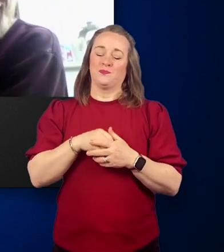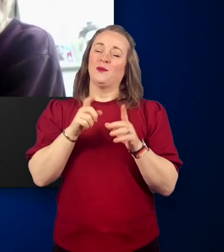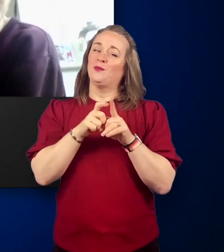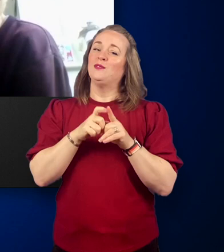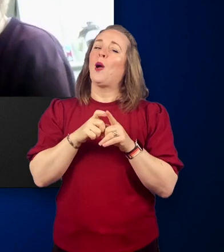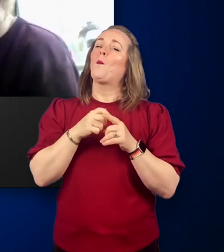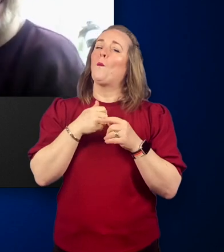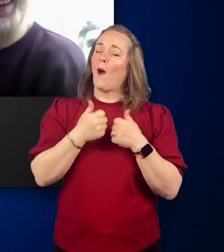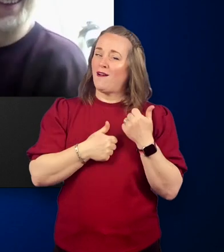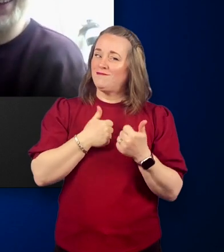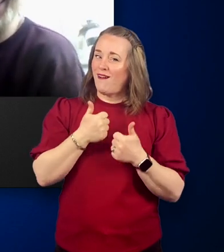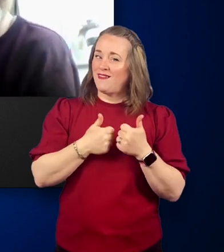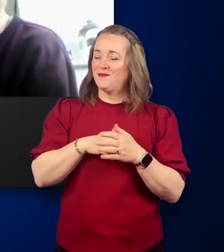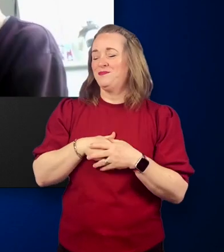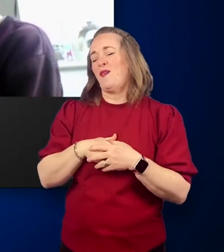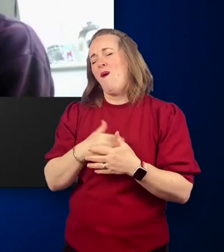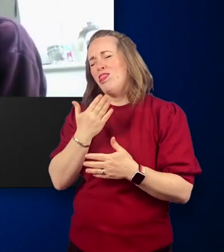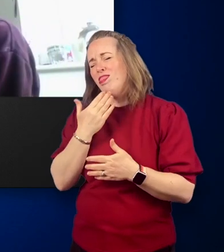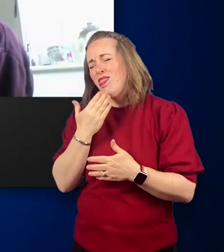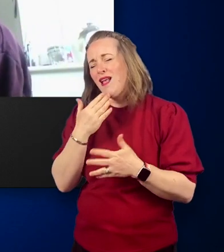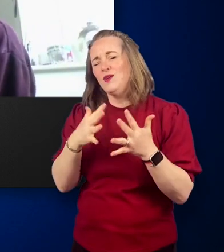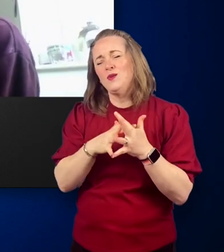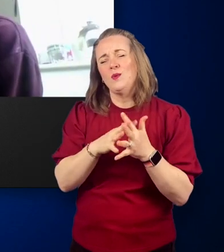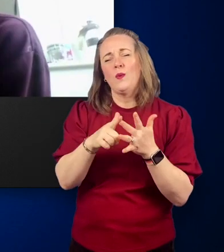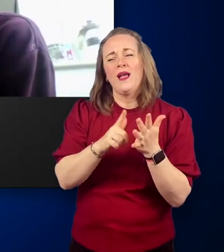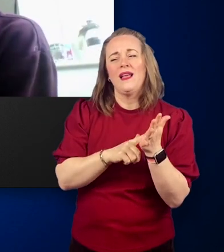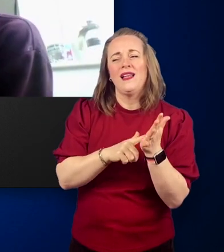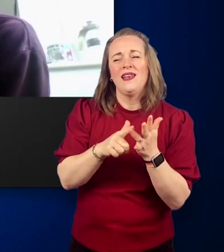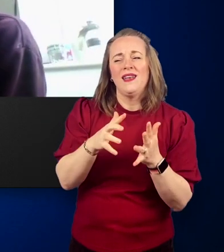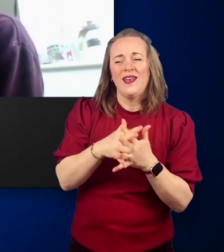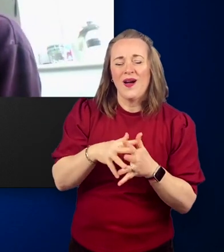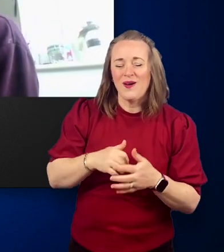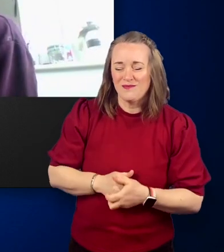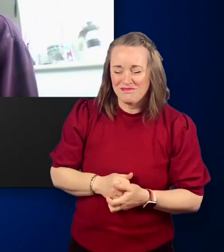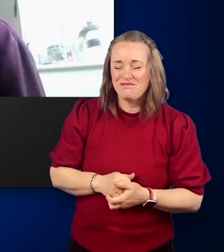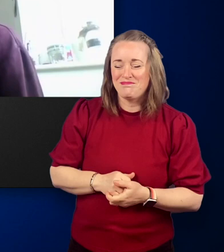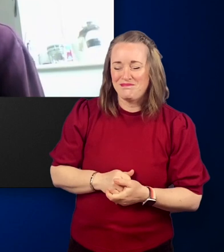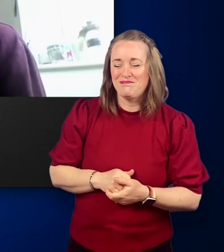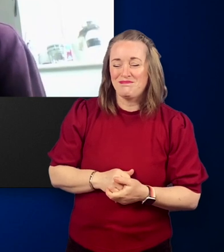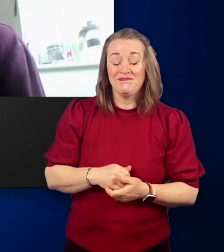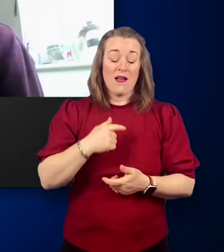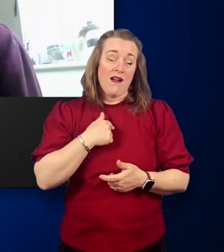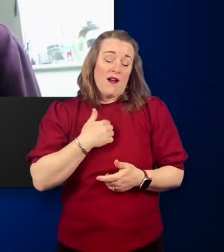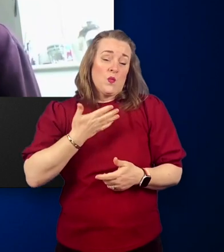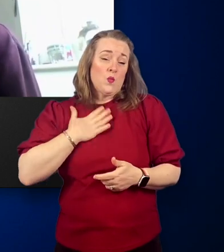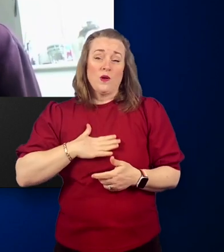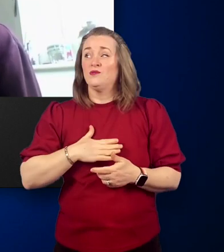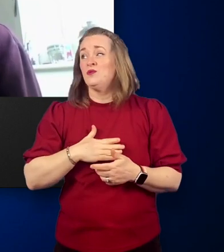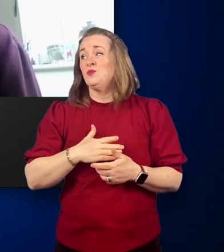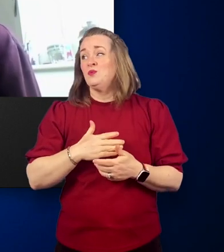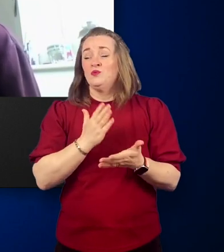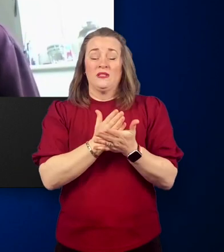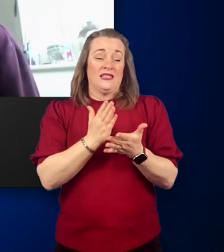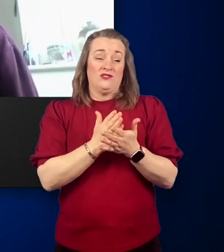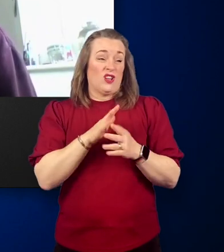Well done. Thank you very much, Willie. And yeah, I thought it'd just be great to